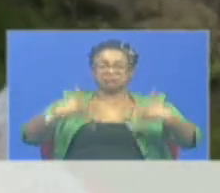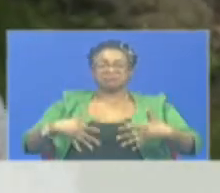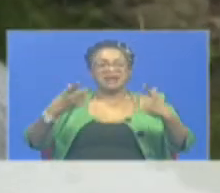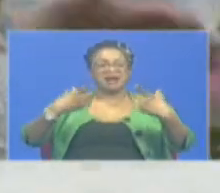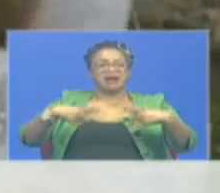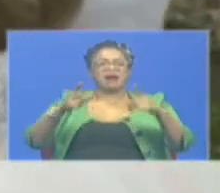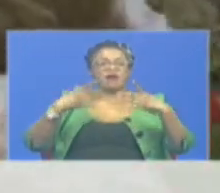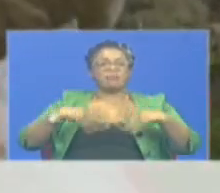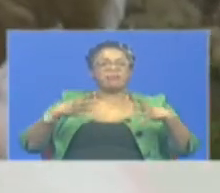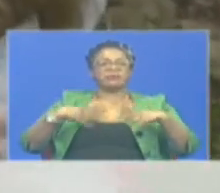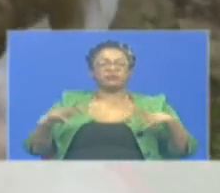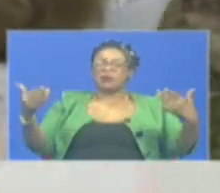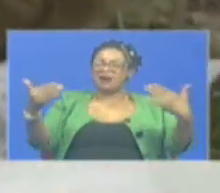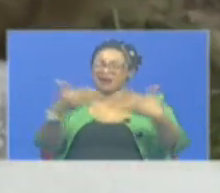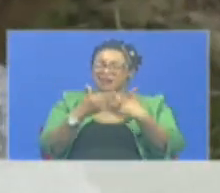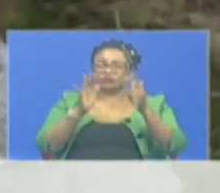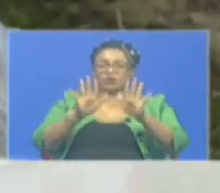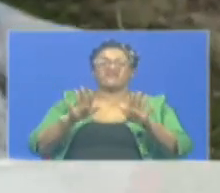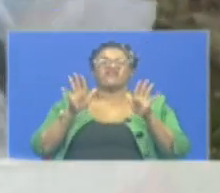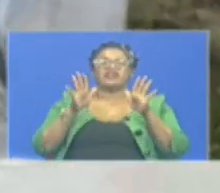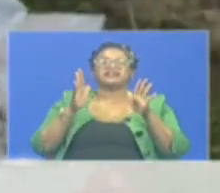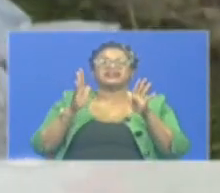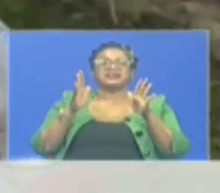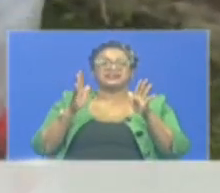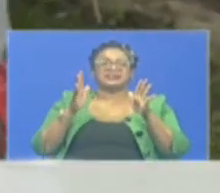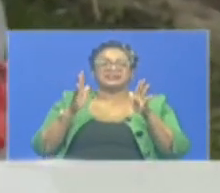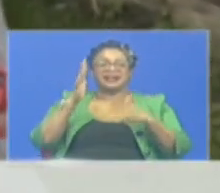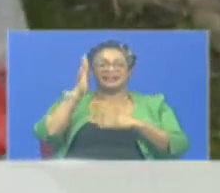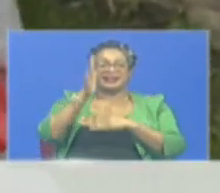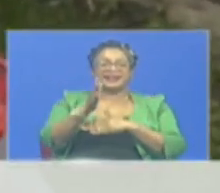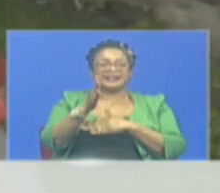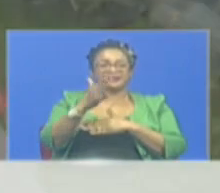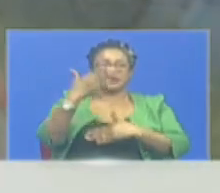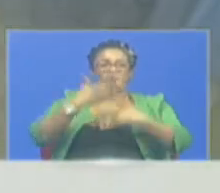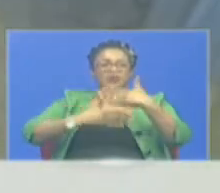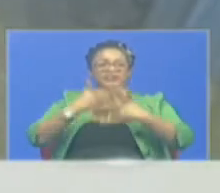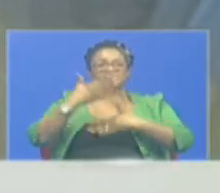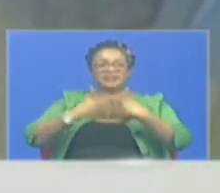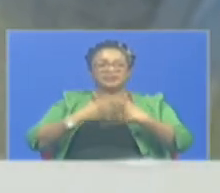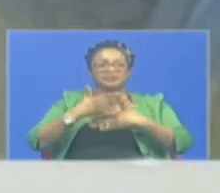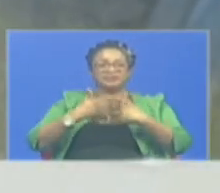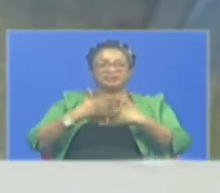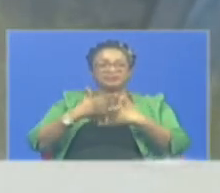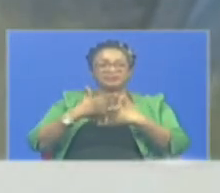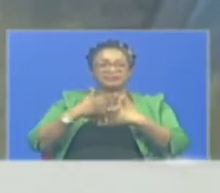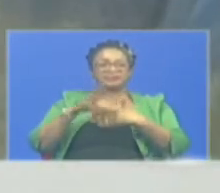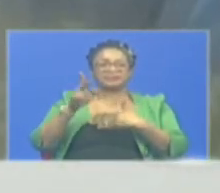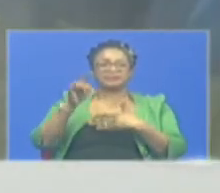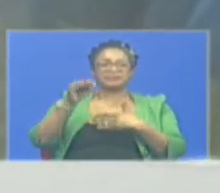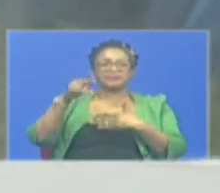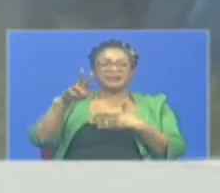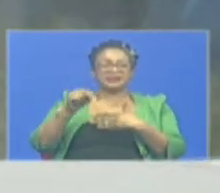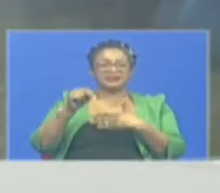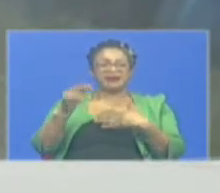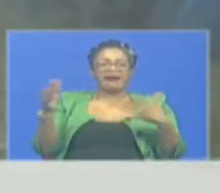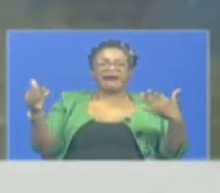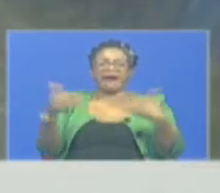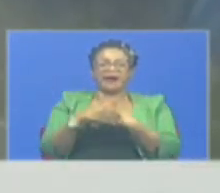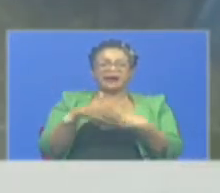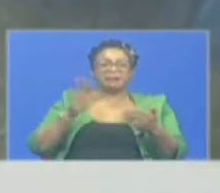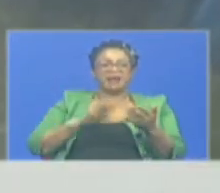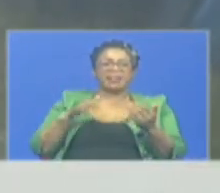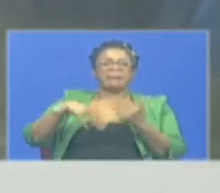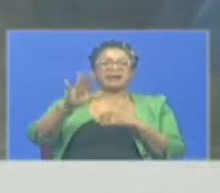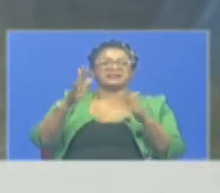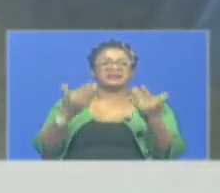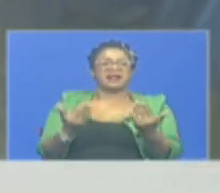avoiding direct contact. Well, this video of Caroline Ellis hugging her mother has gone viral on social media.